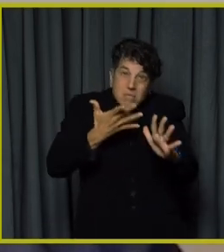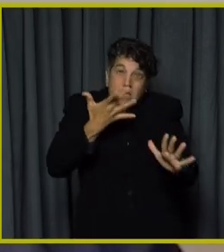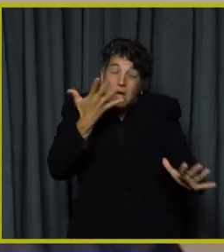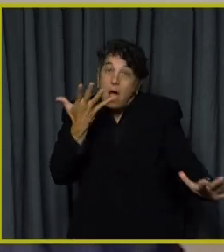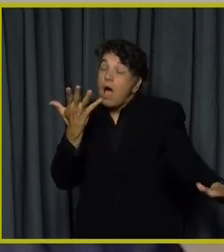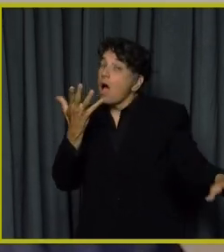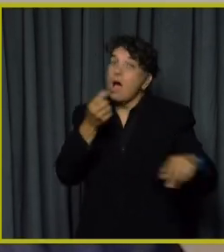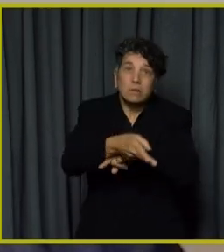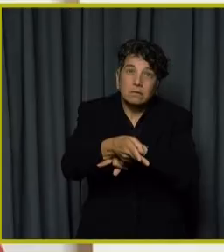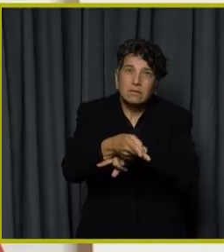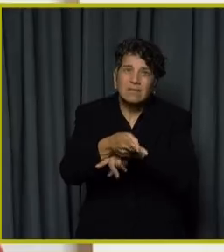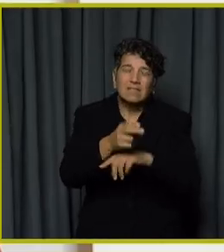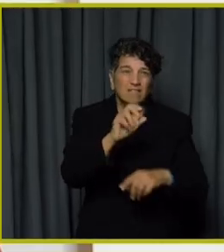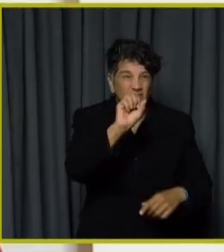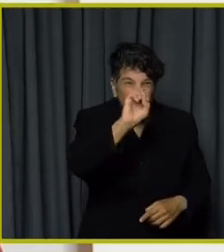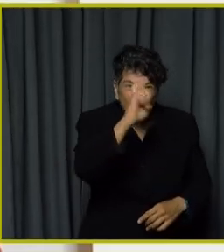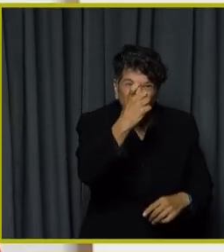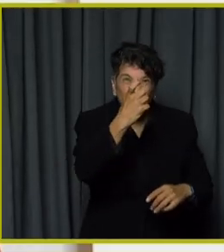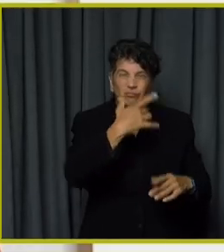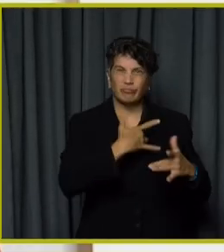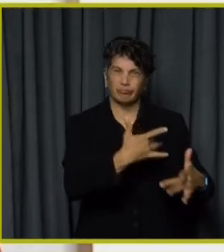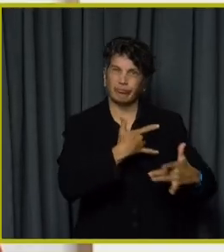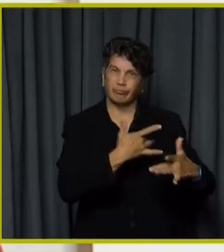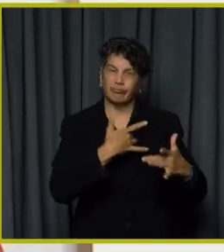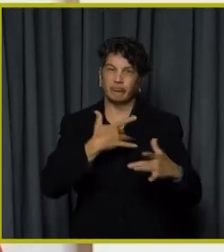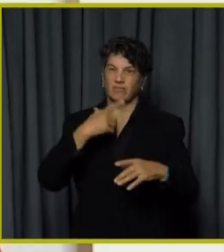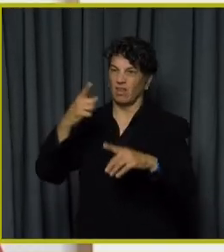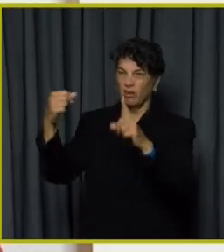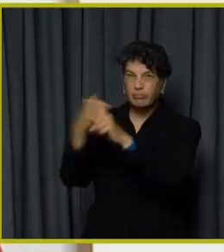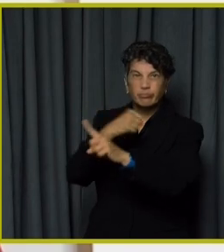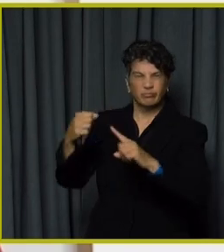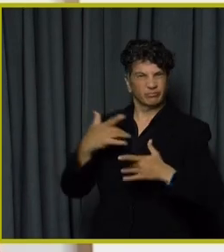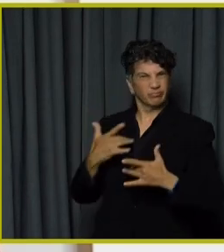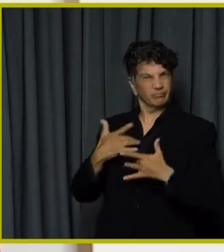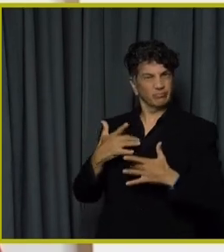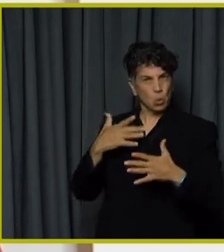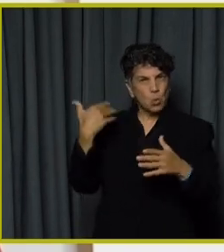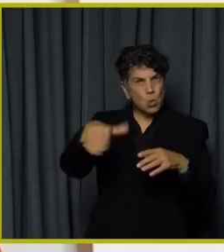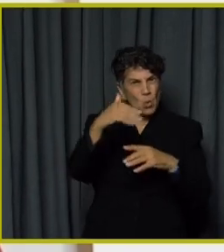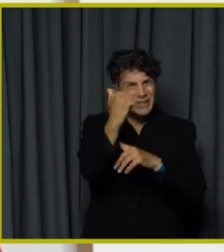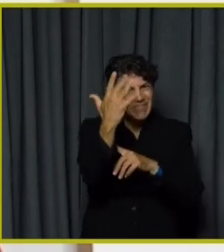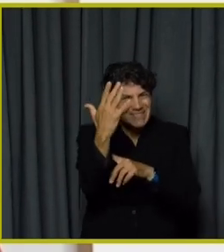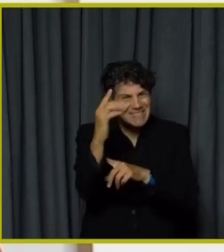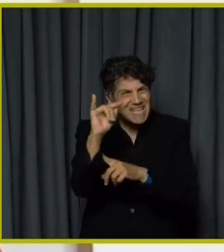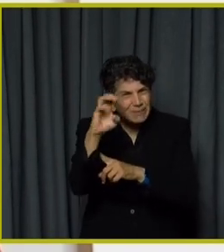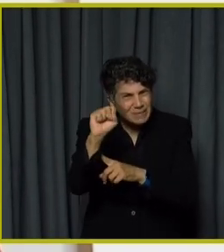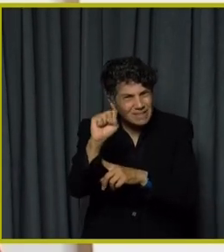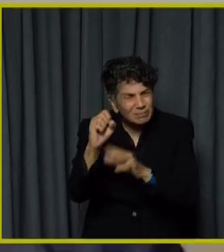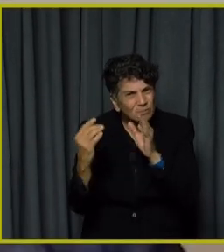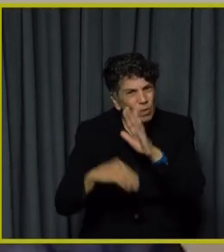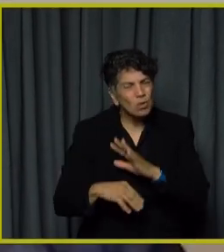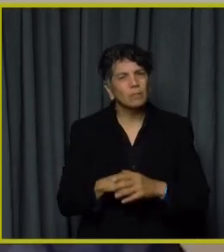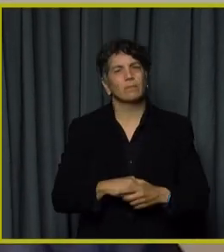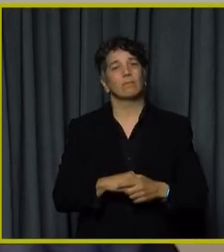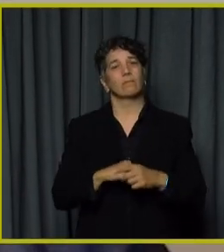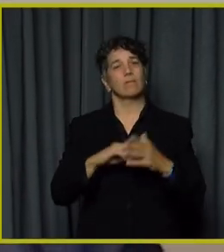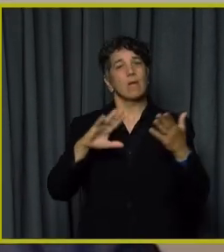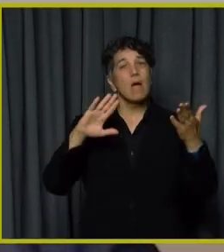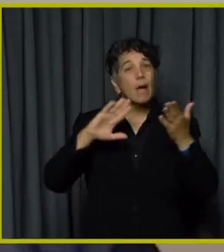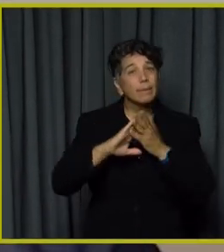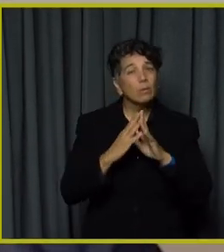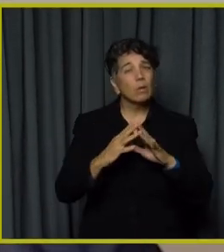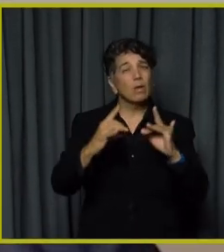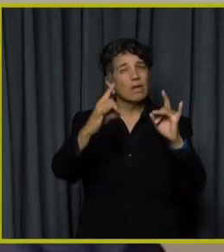in confinement? This violence against LGBTQ communities must end. Well,